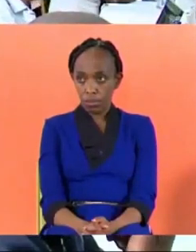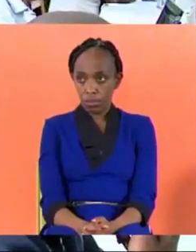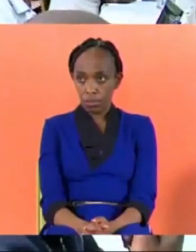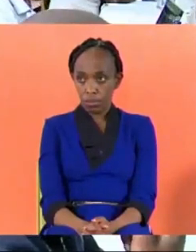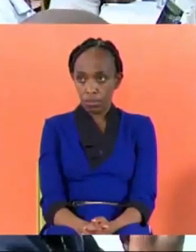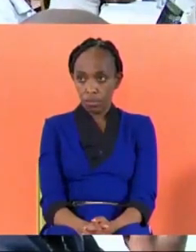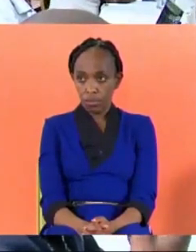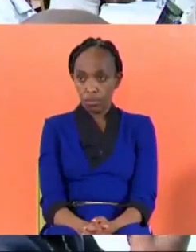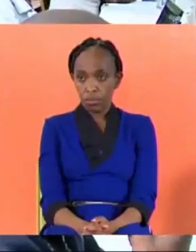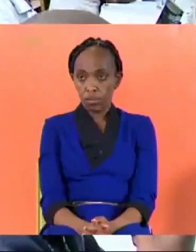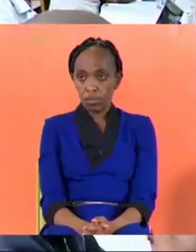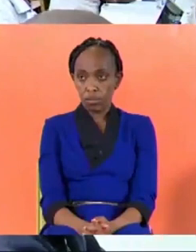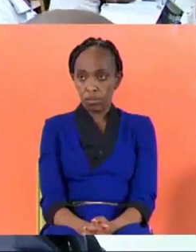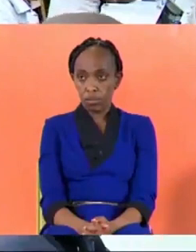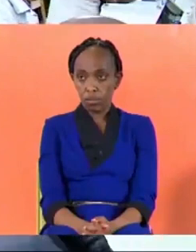Uchizi?